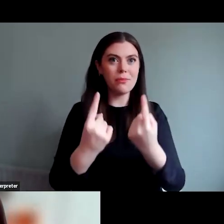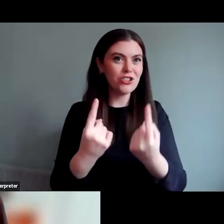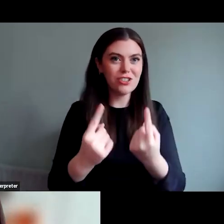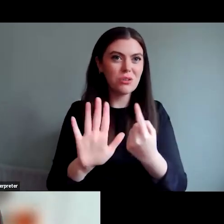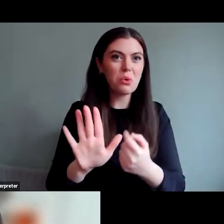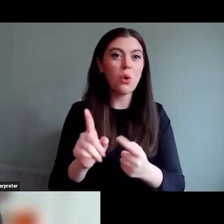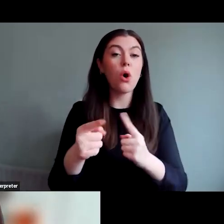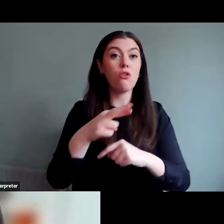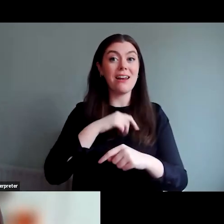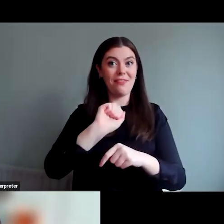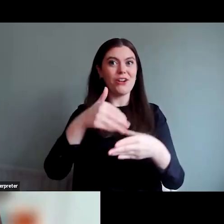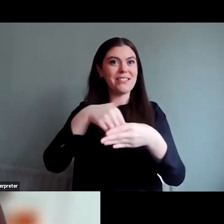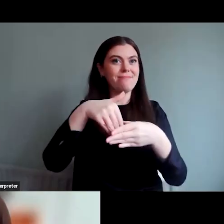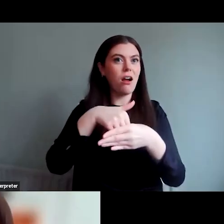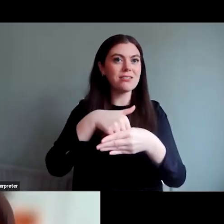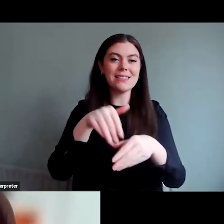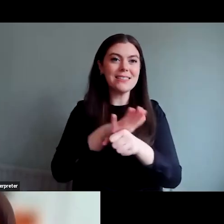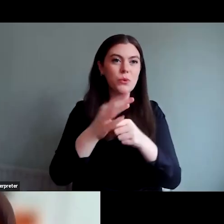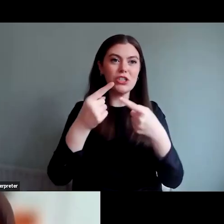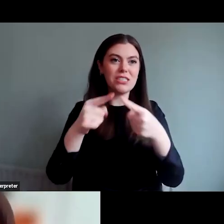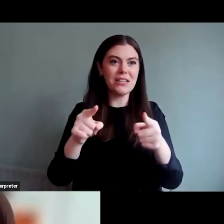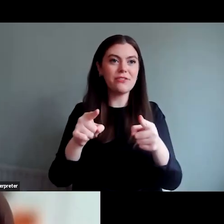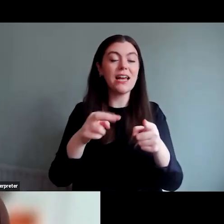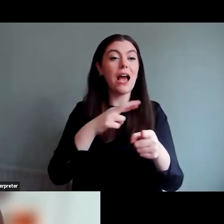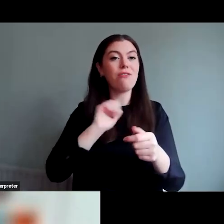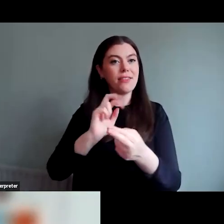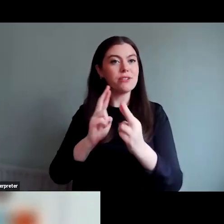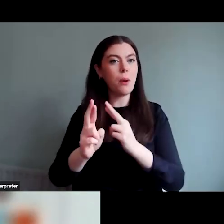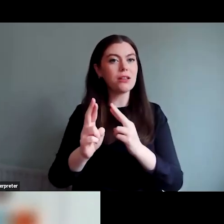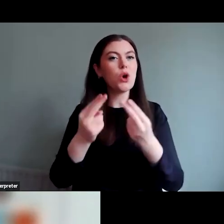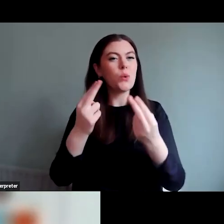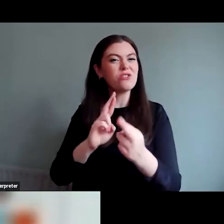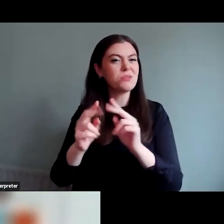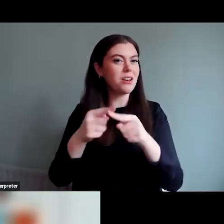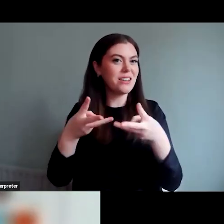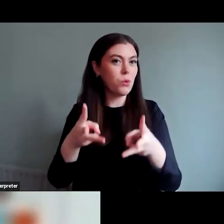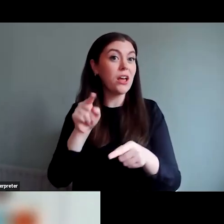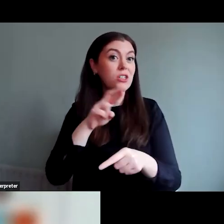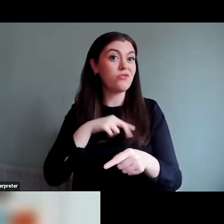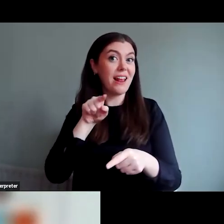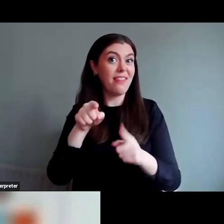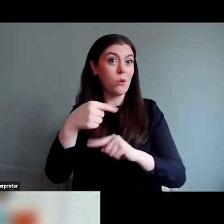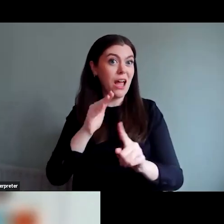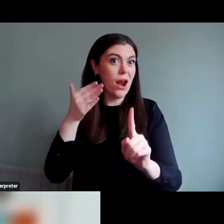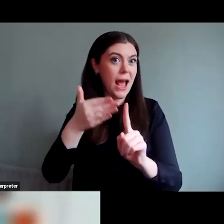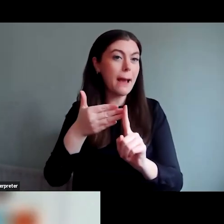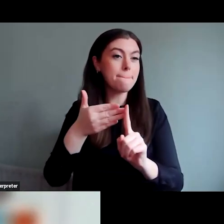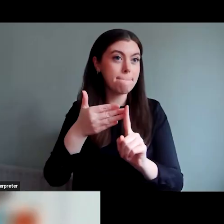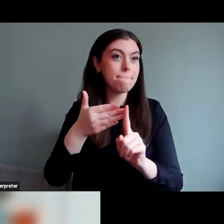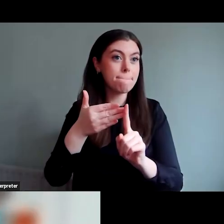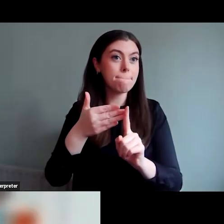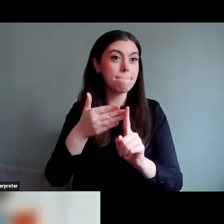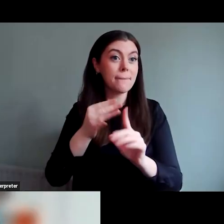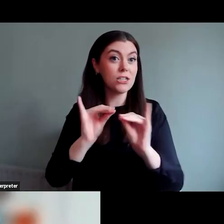are different, and the responses and the spaces needed to be responded to differently. So that was something that we tried to do, and it